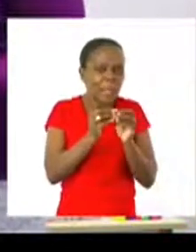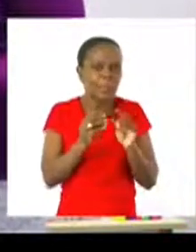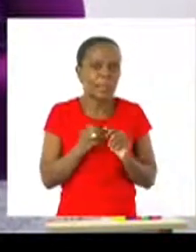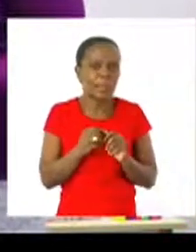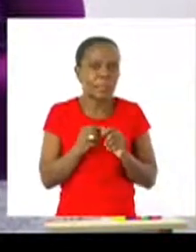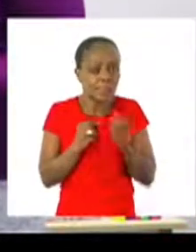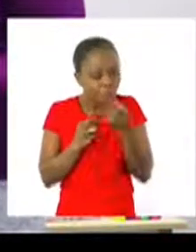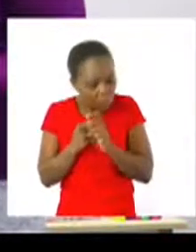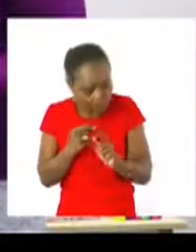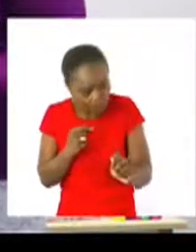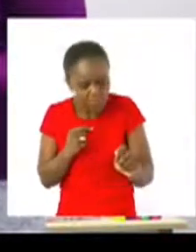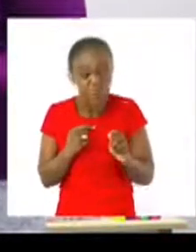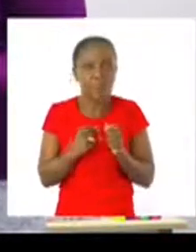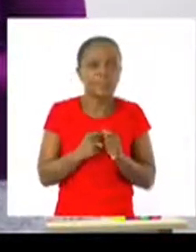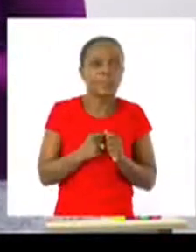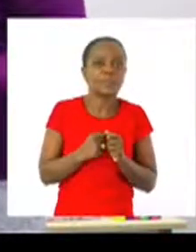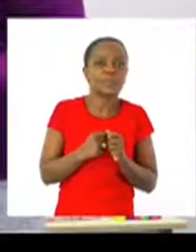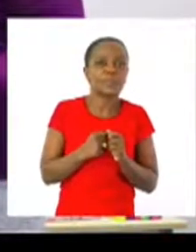100.